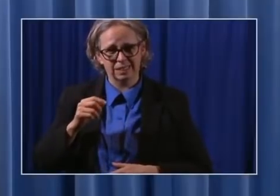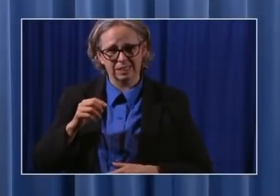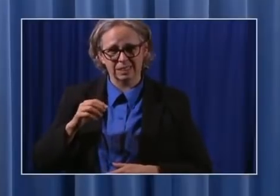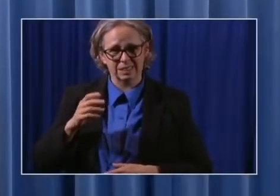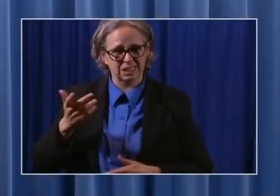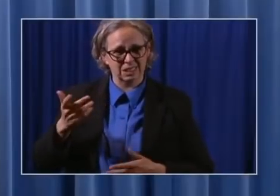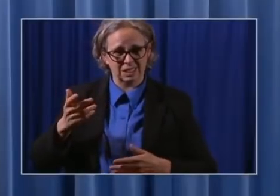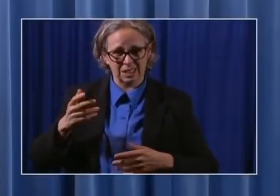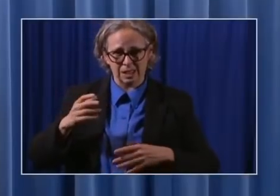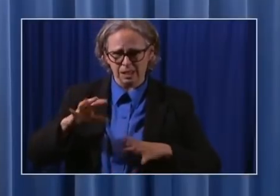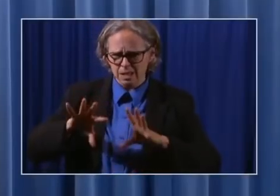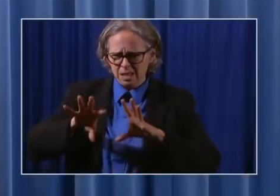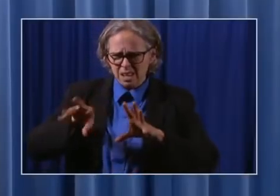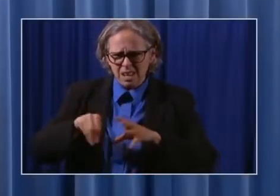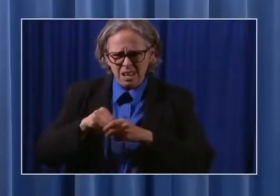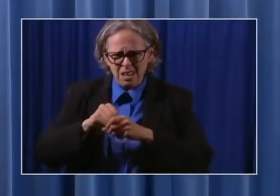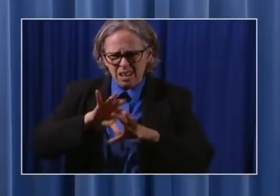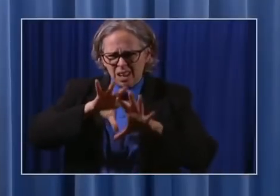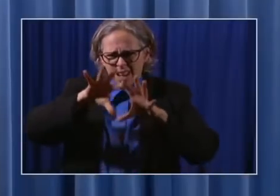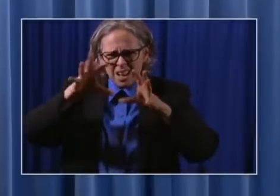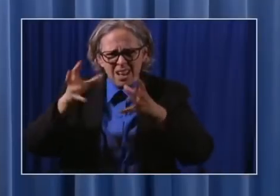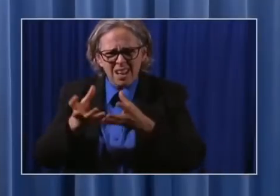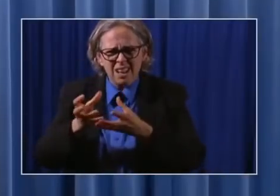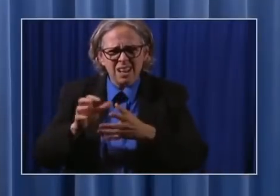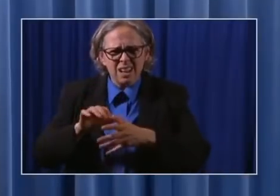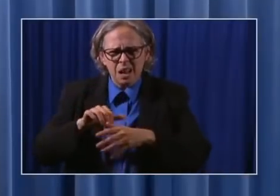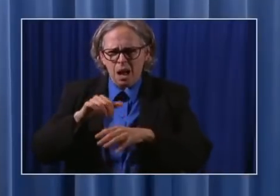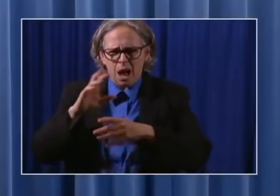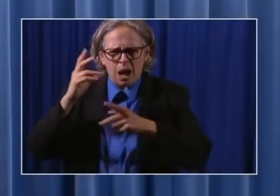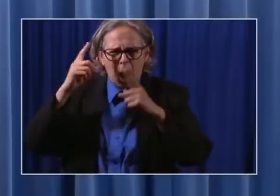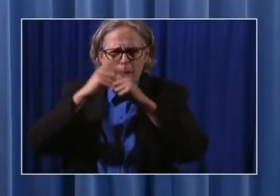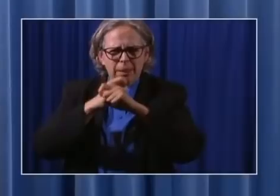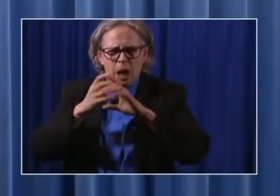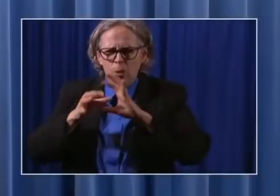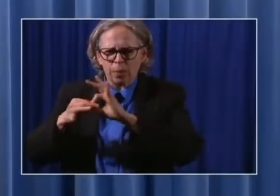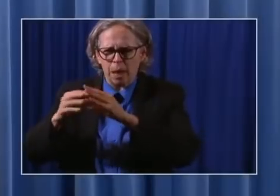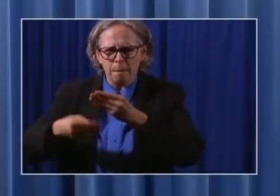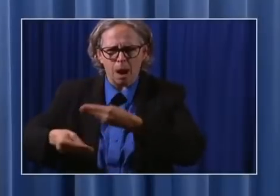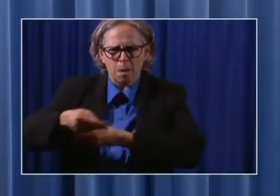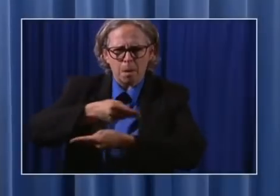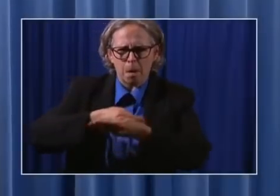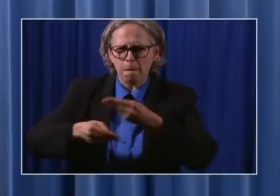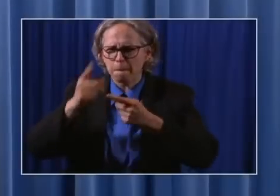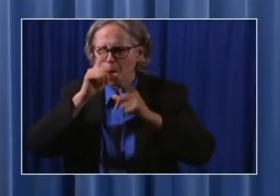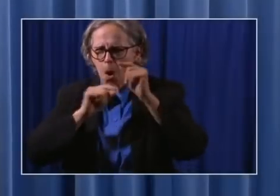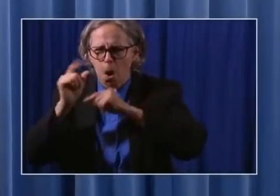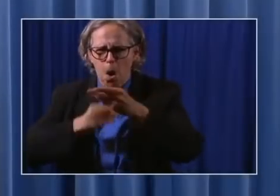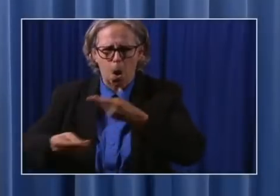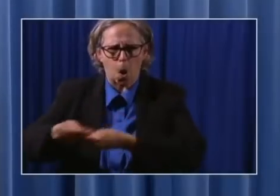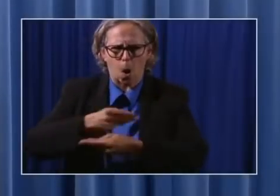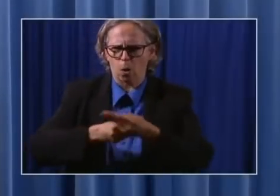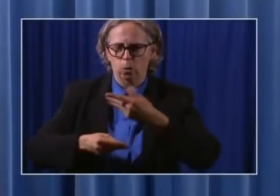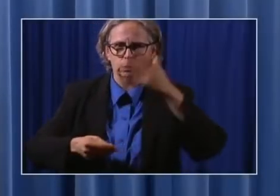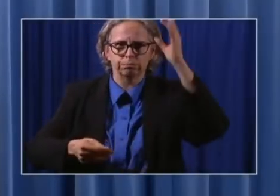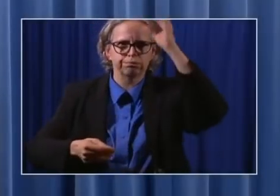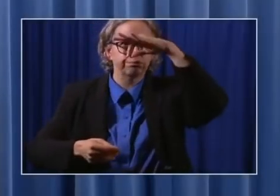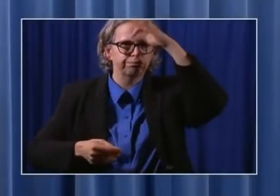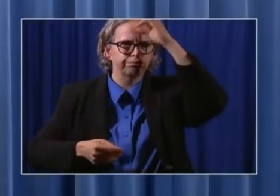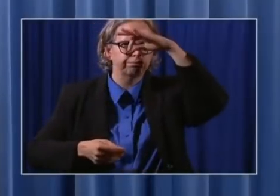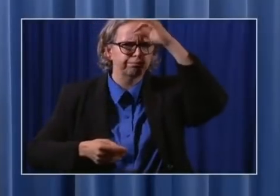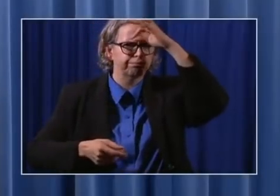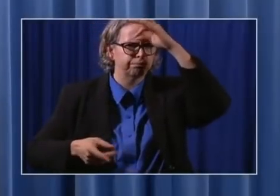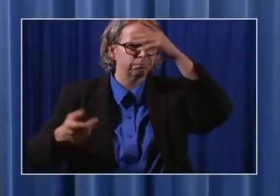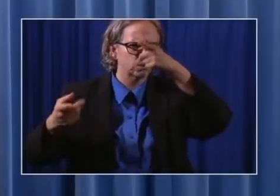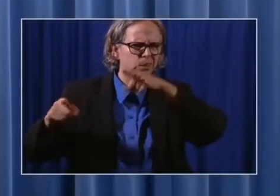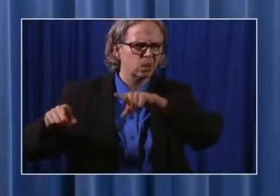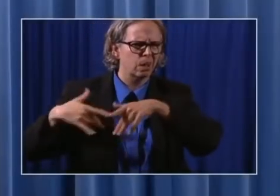done. No one knew that. And so what would be different is that wouldn't